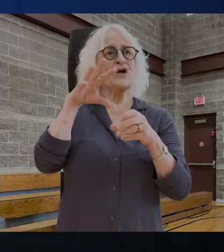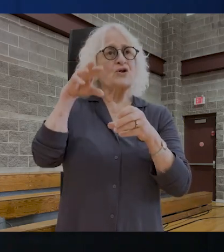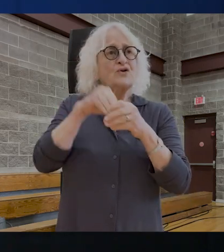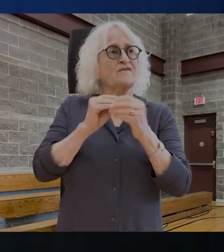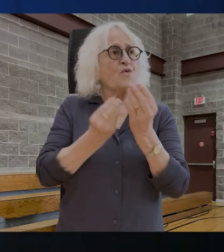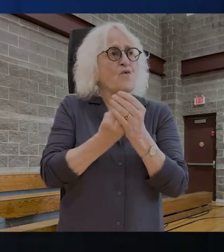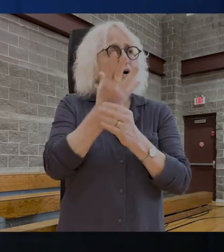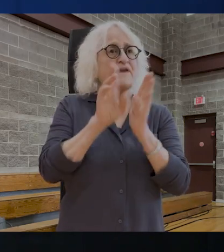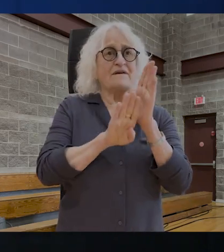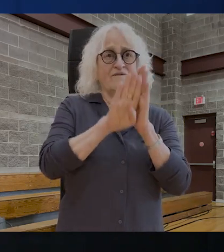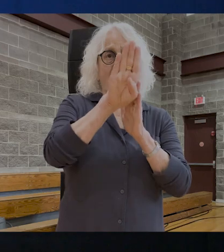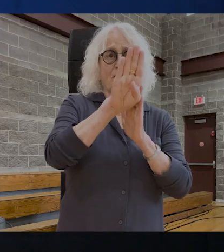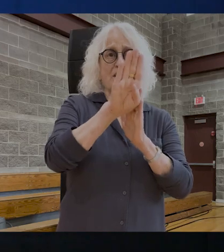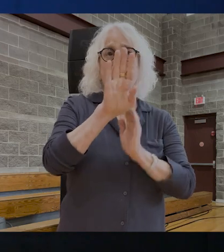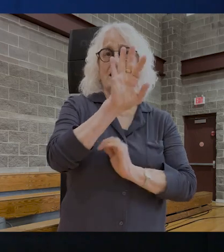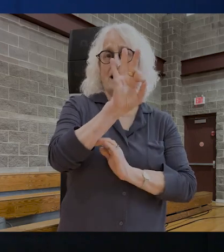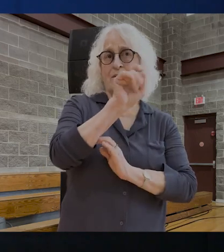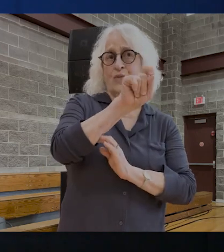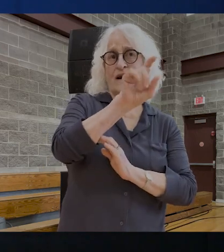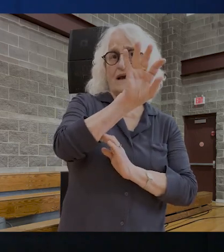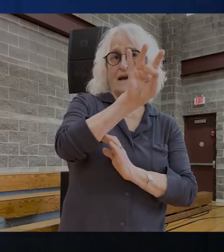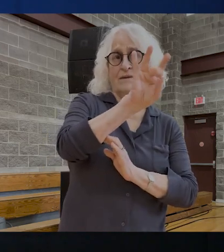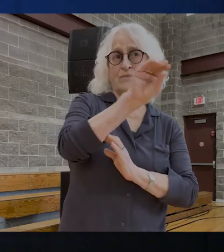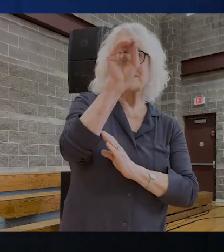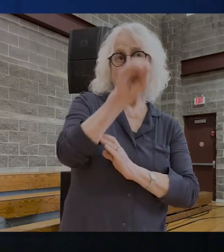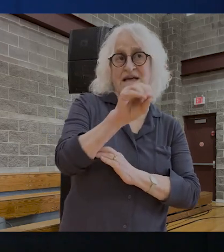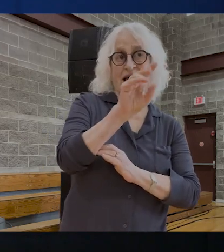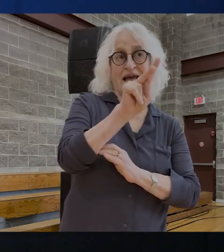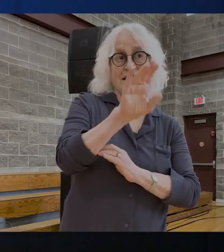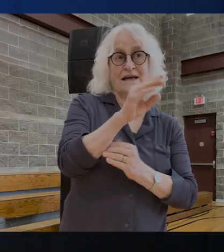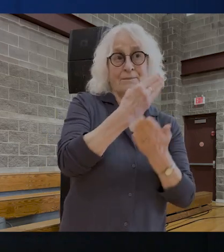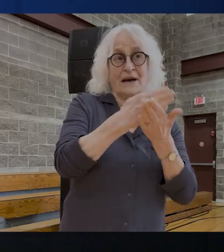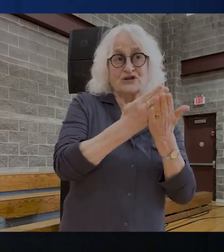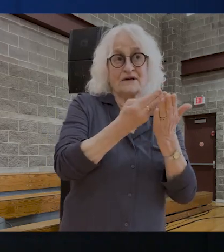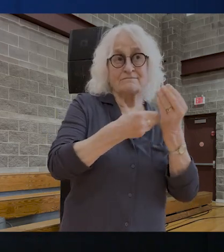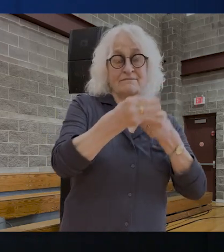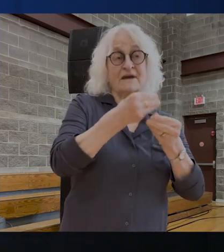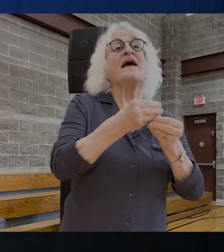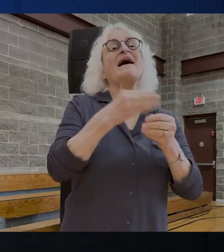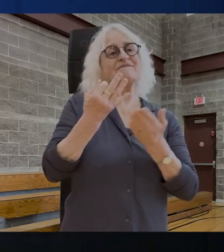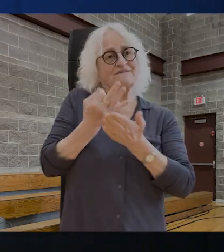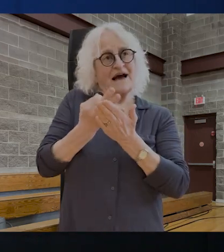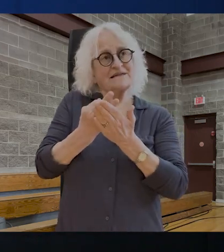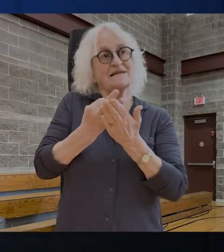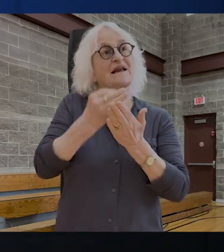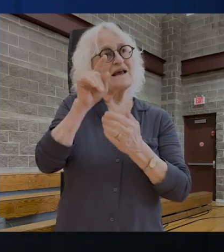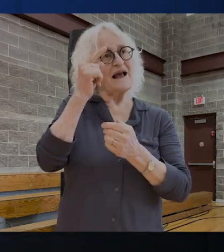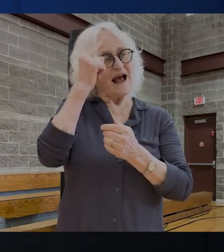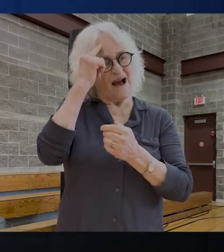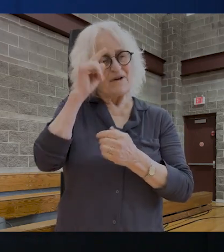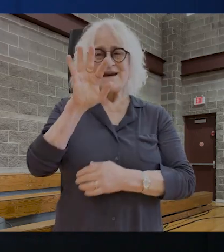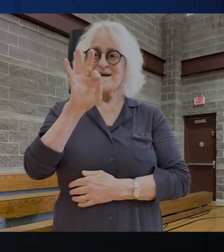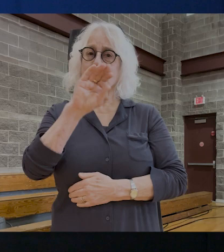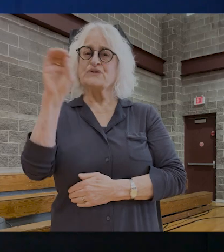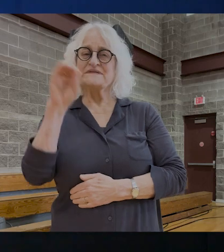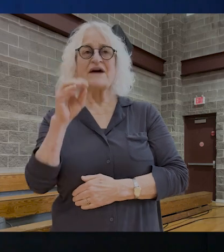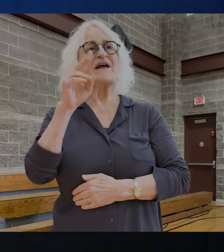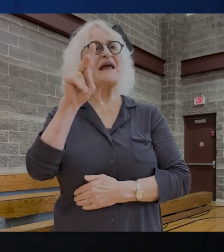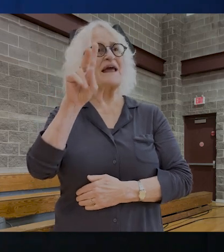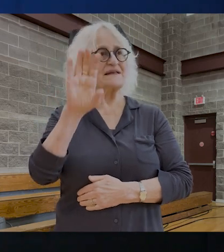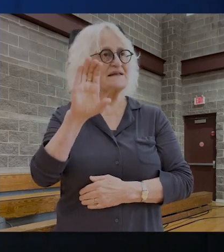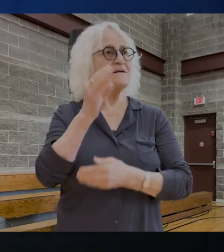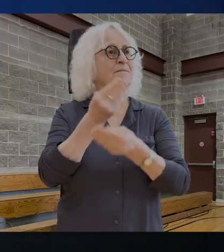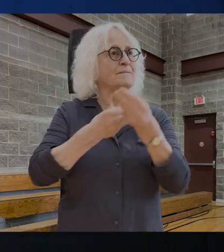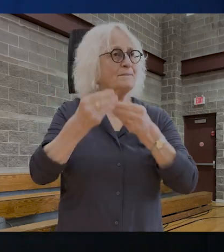Inclusive growth and development is 9.8% of Kansas City's budget, and finance and governance is 9% of Kansas